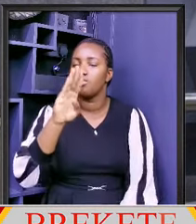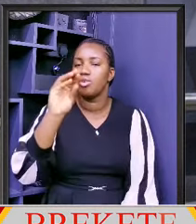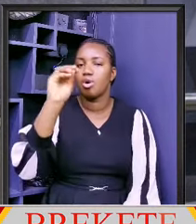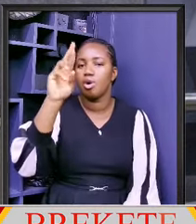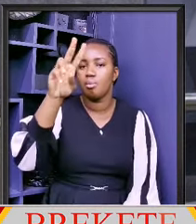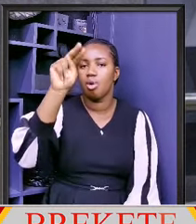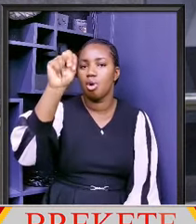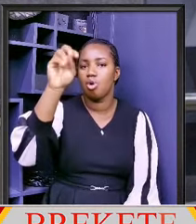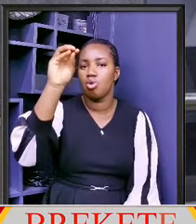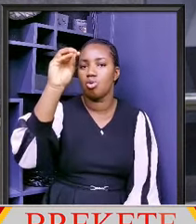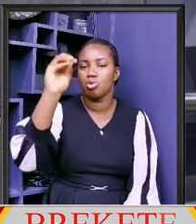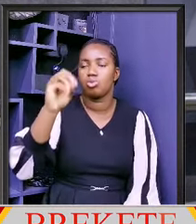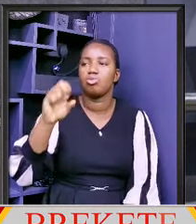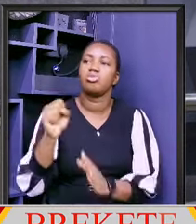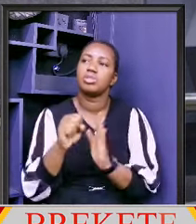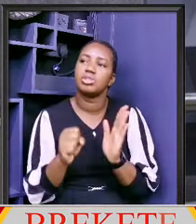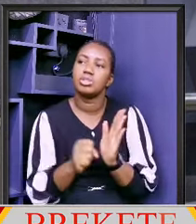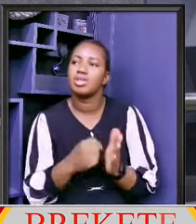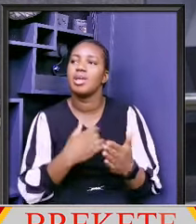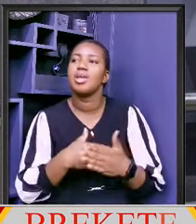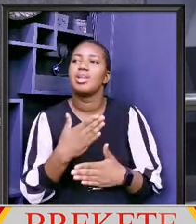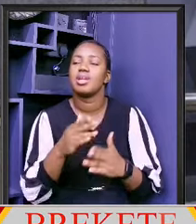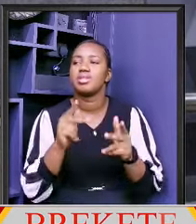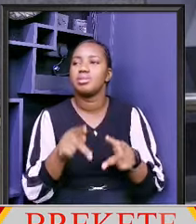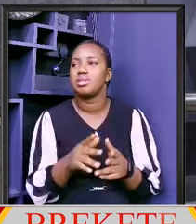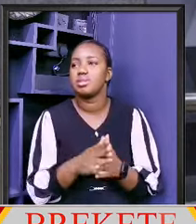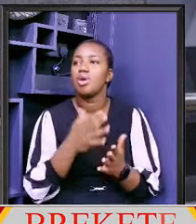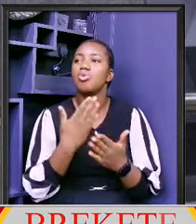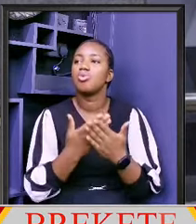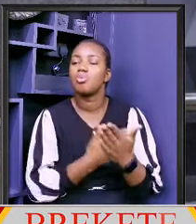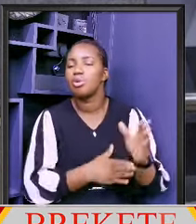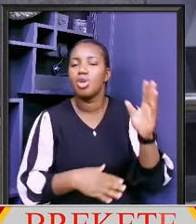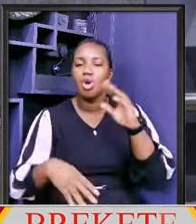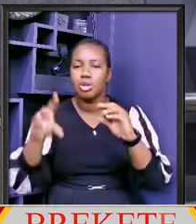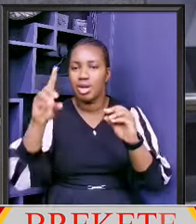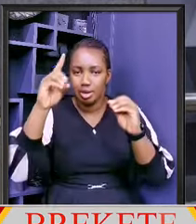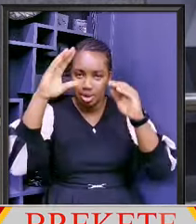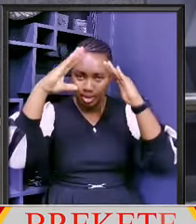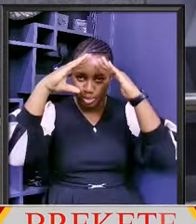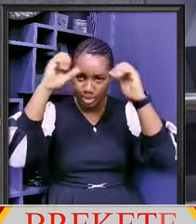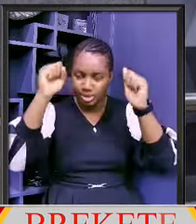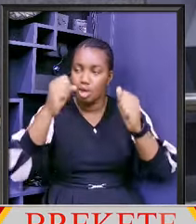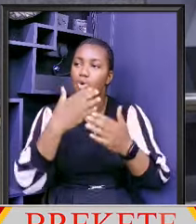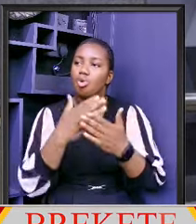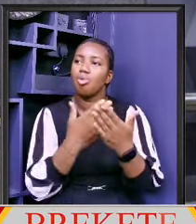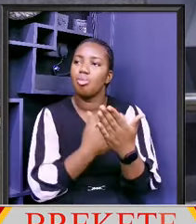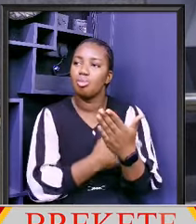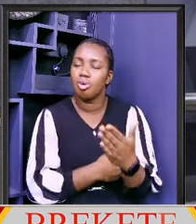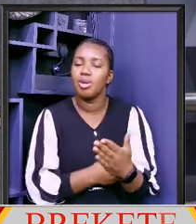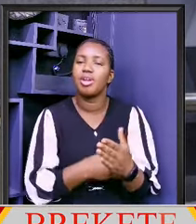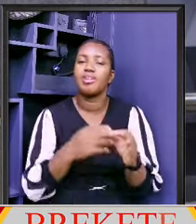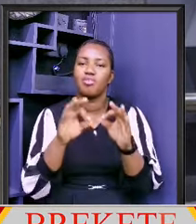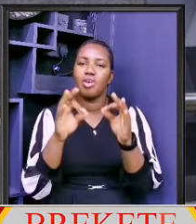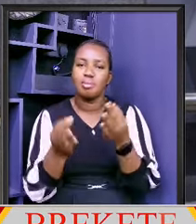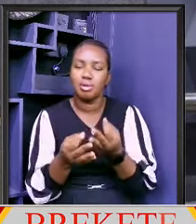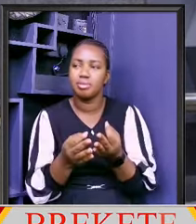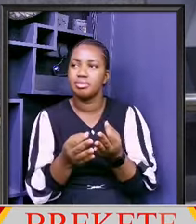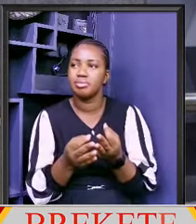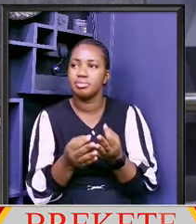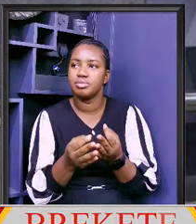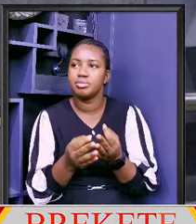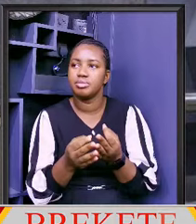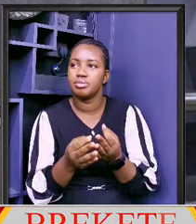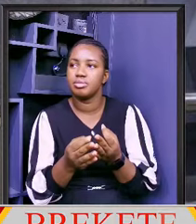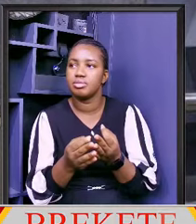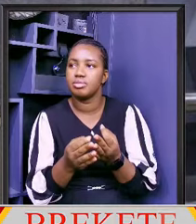the way from Borno State. Yes, sir. Next, sir. Good morning, Honorary President. Yes, sir. Good morning, Brekete family. It's Lord